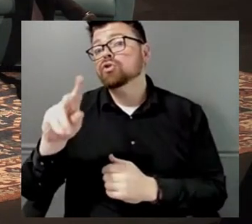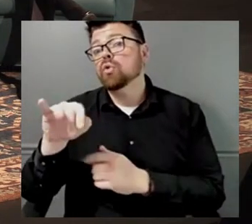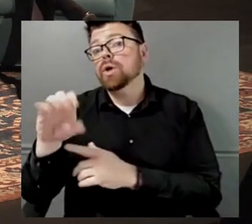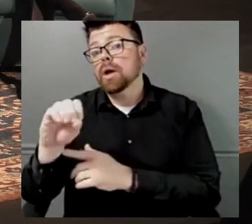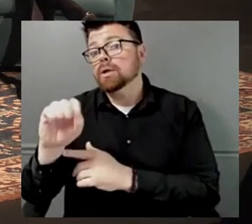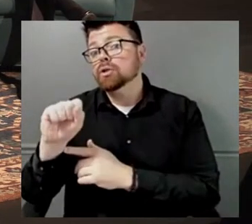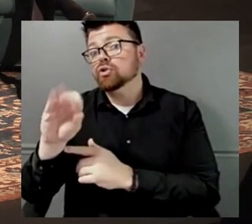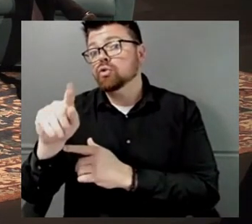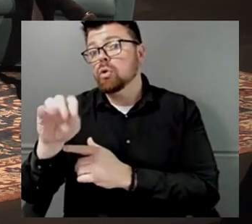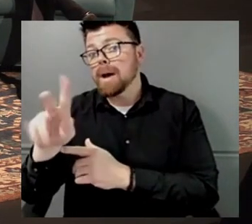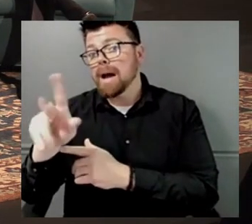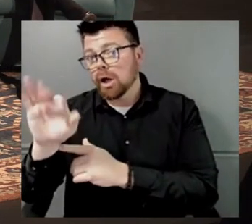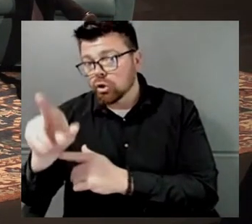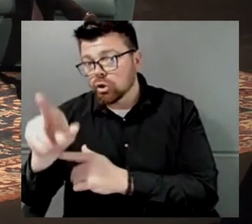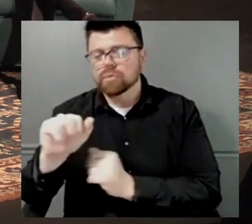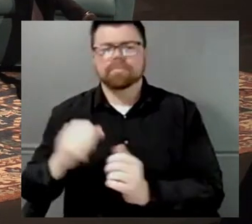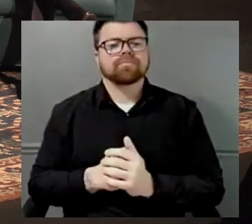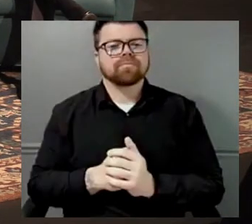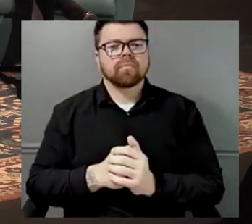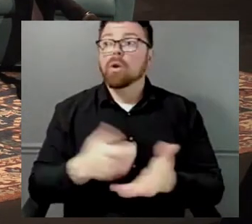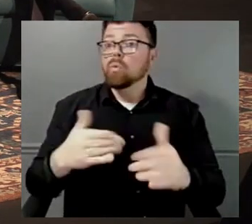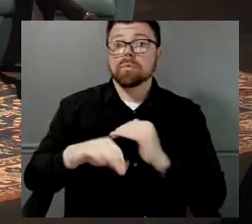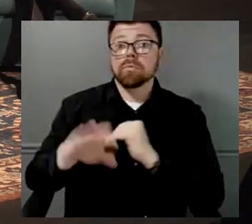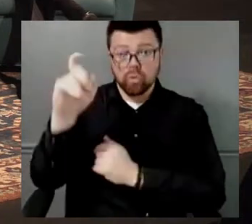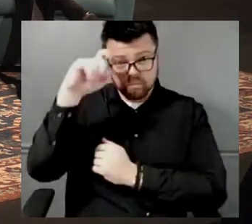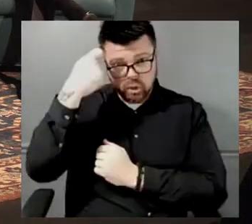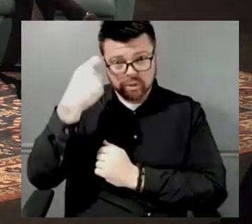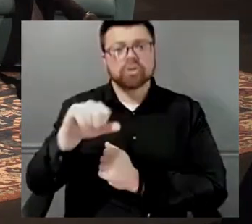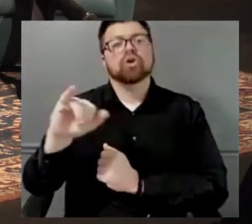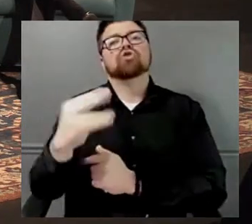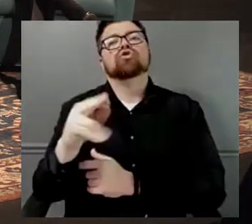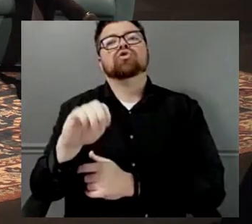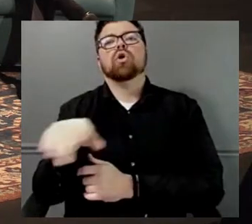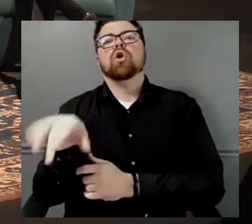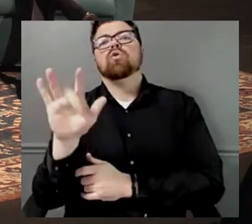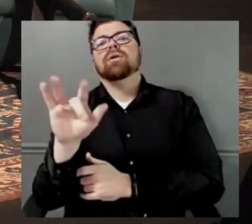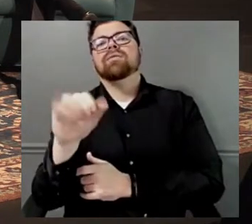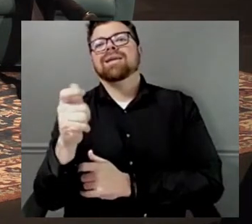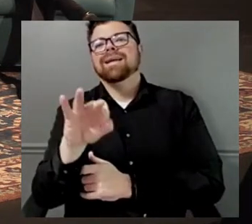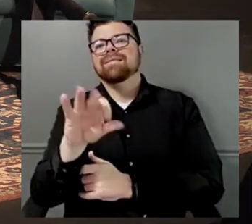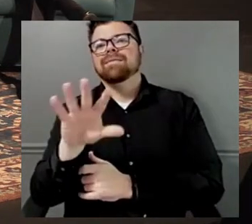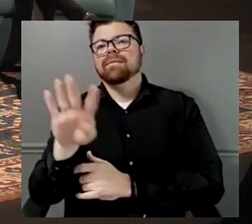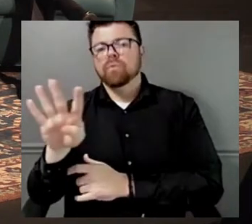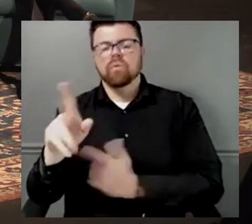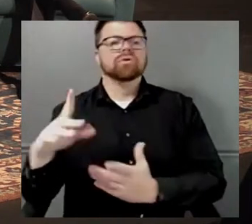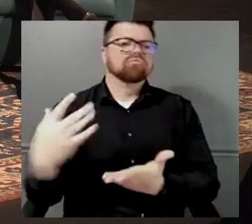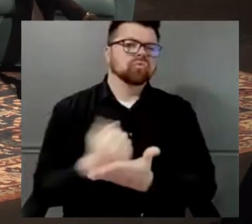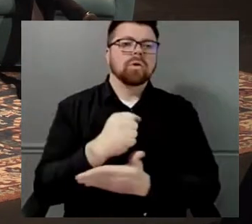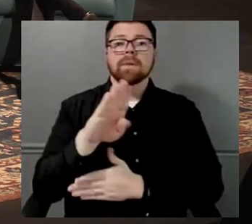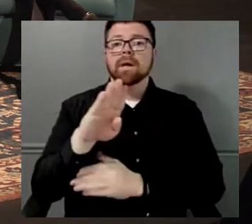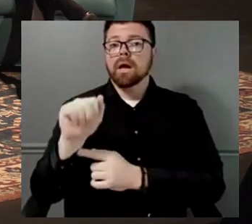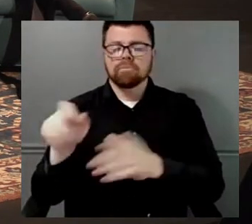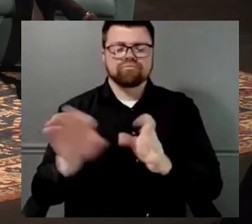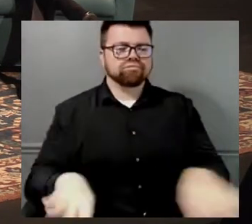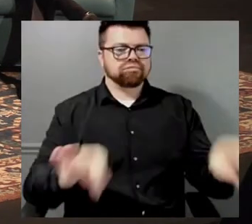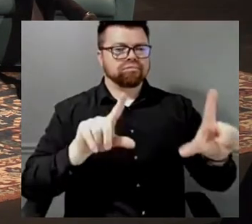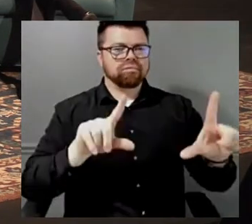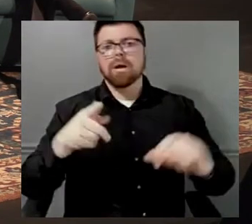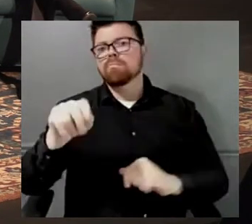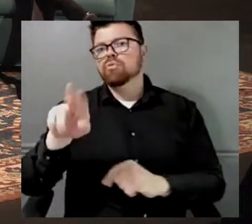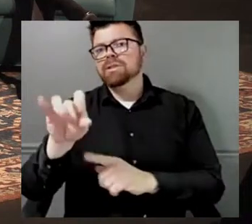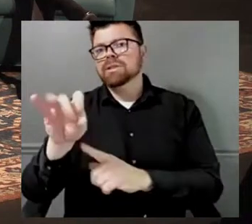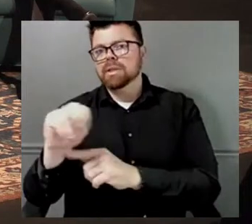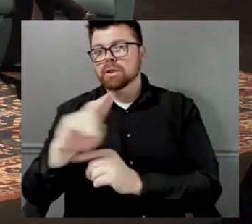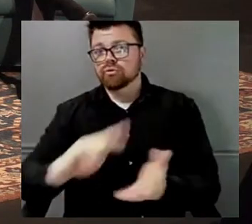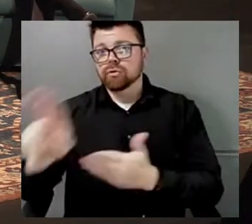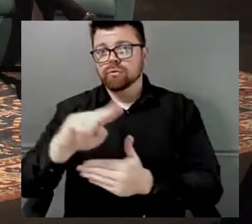Associate Justice, was born in the Bronx on June 25th, 1954. She earned a BA from Princeton University,